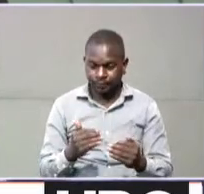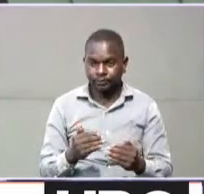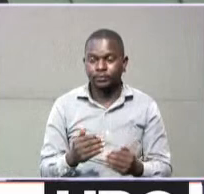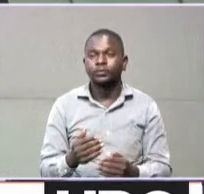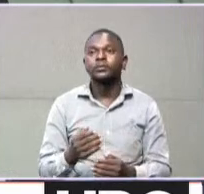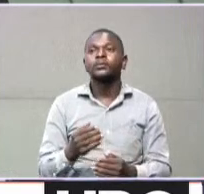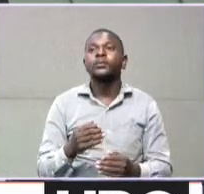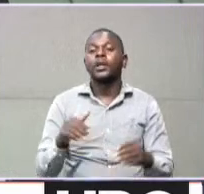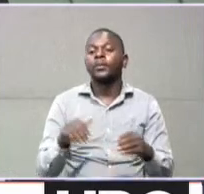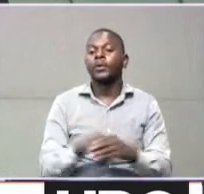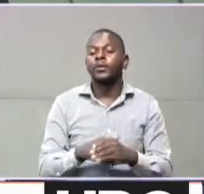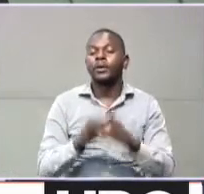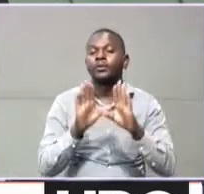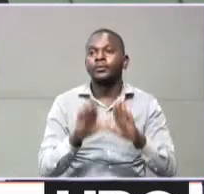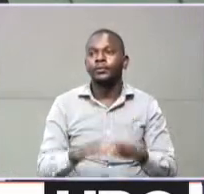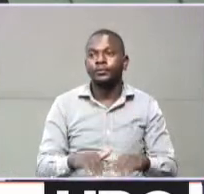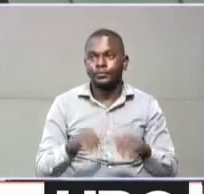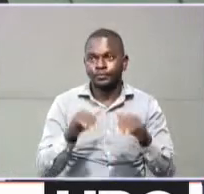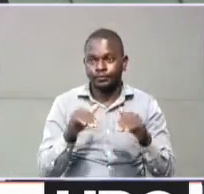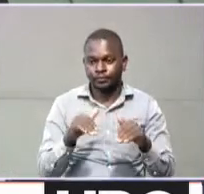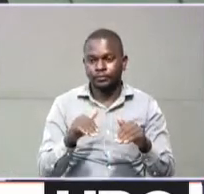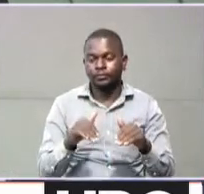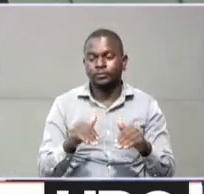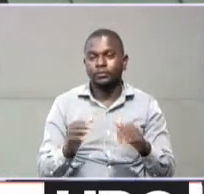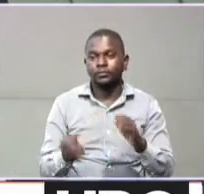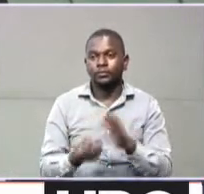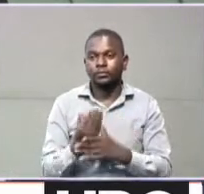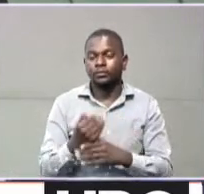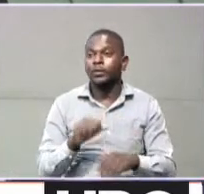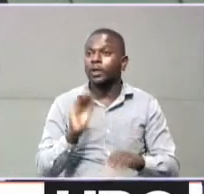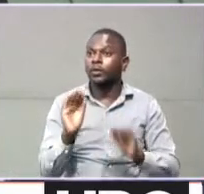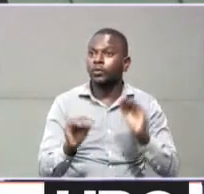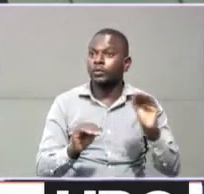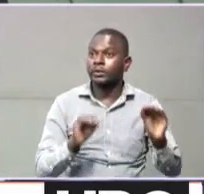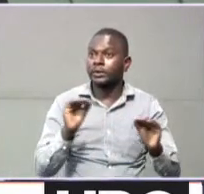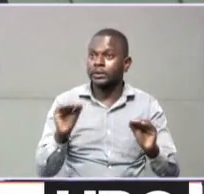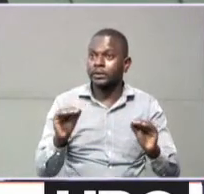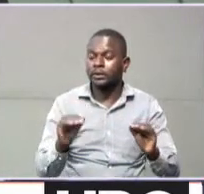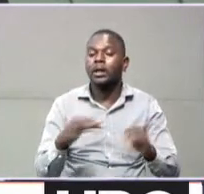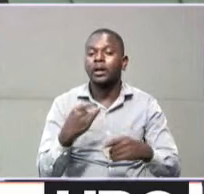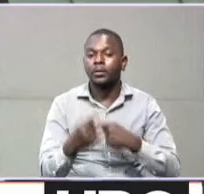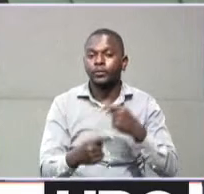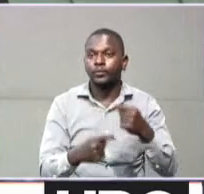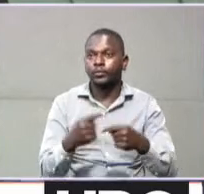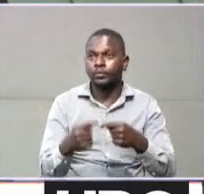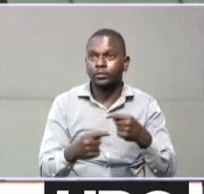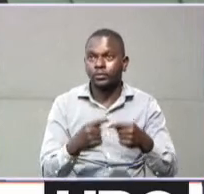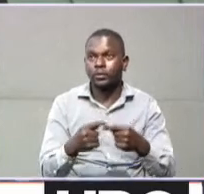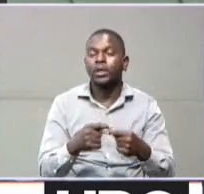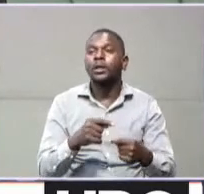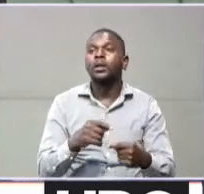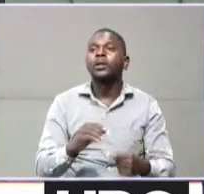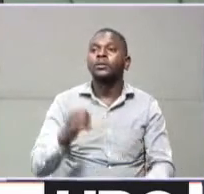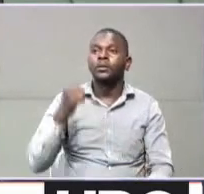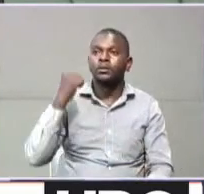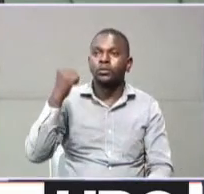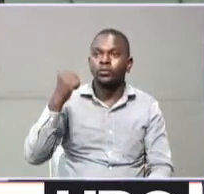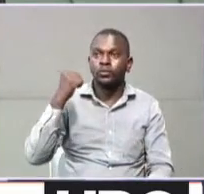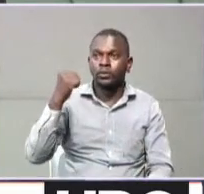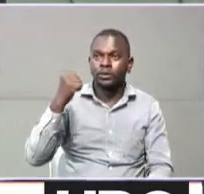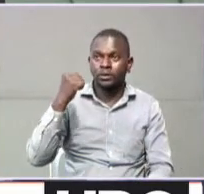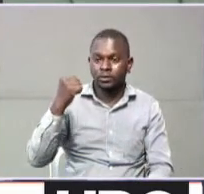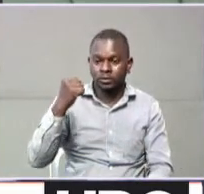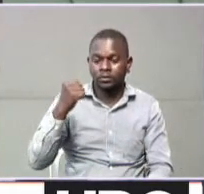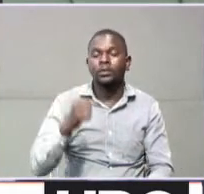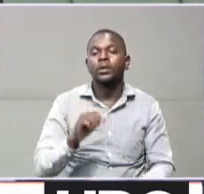four members of parliament to constitute a constitutional process of the grand old party we